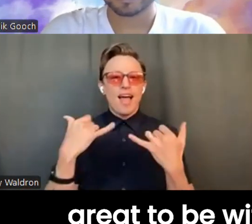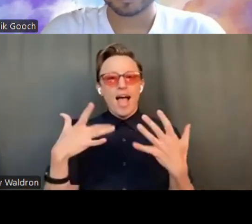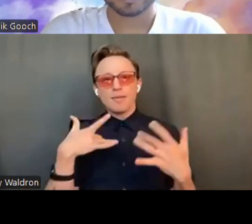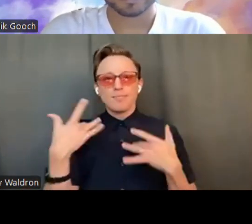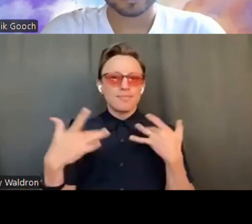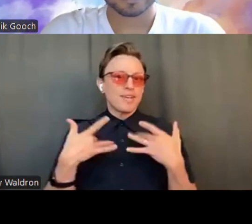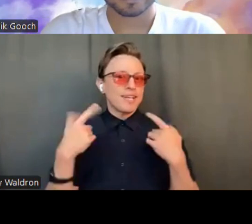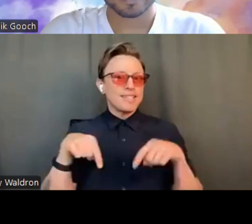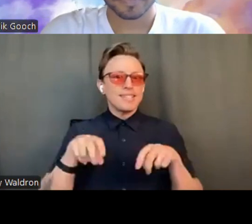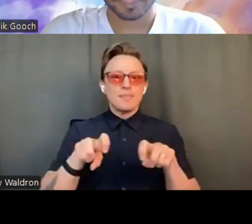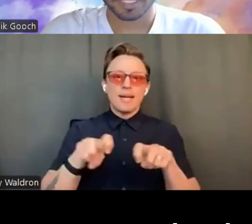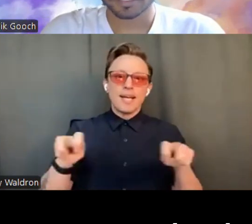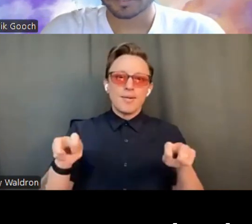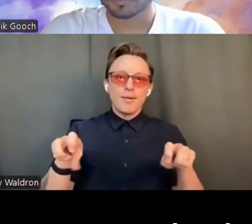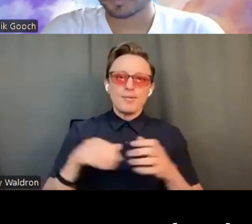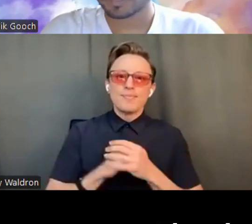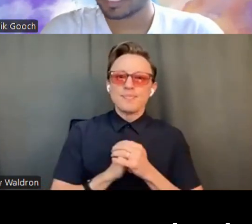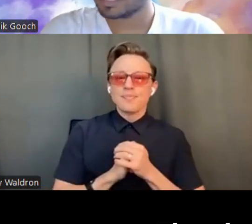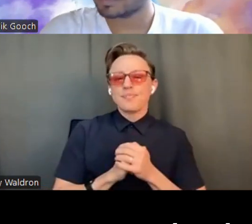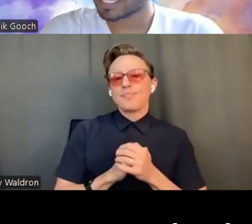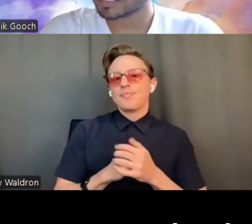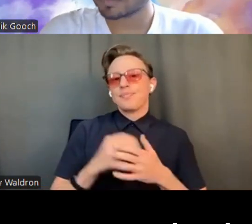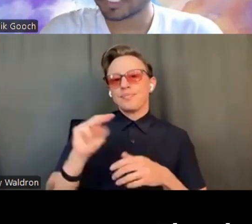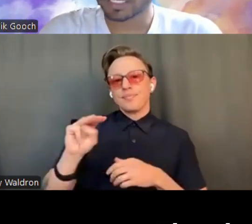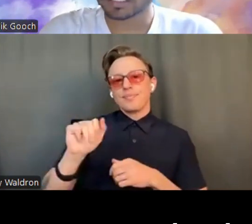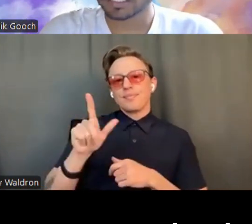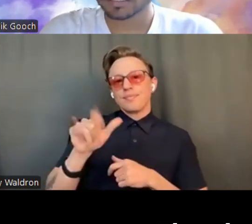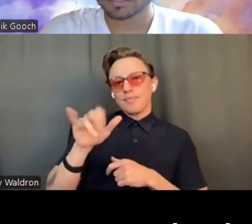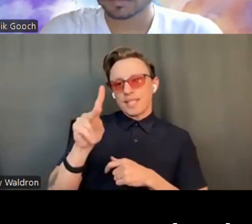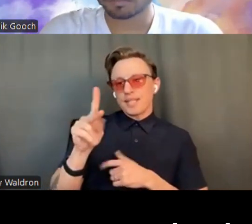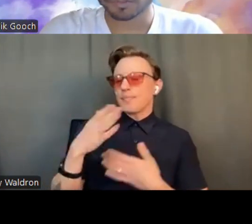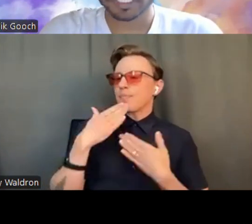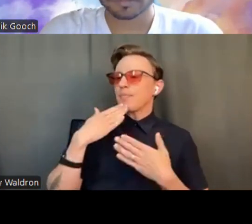panel. Thank you. And last but